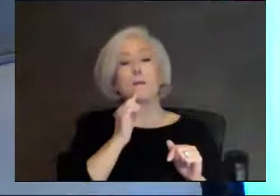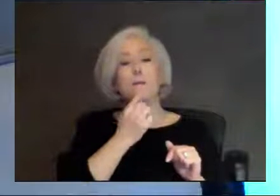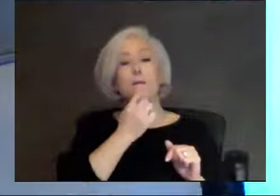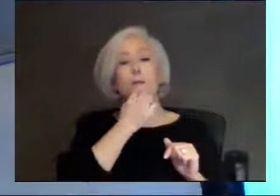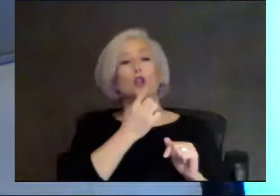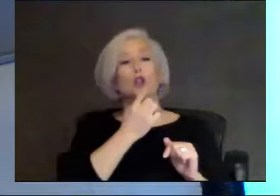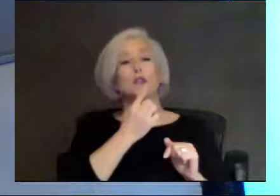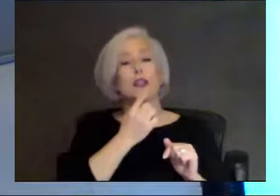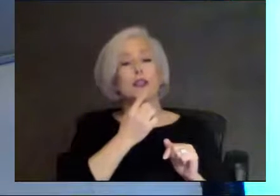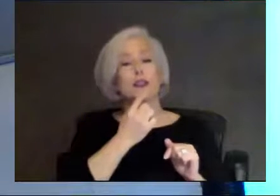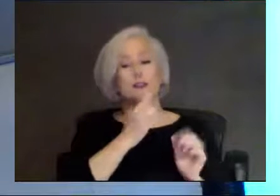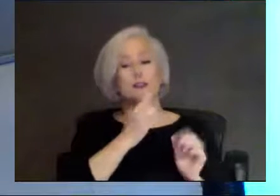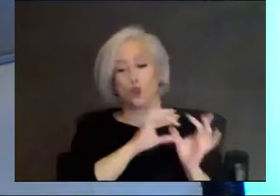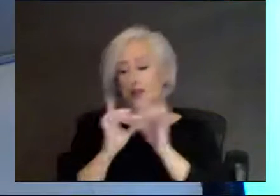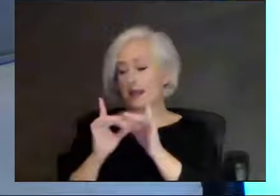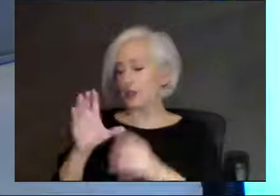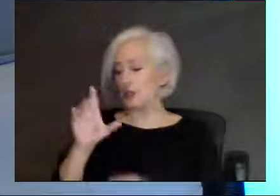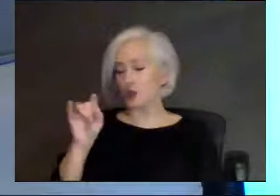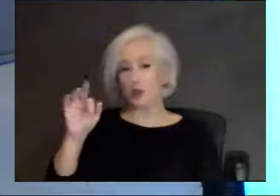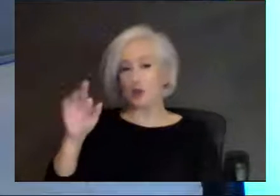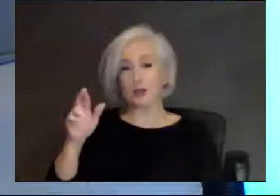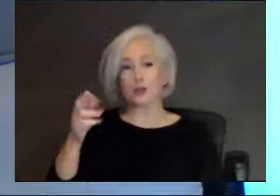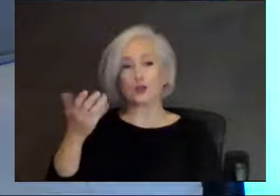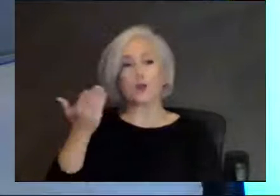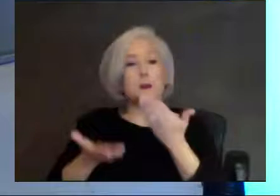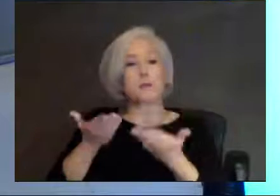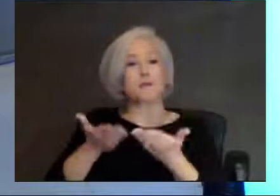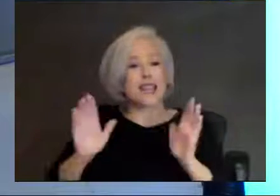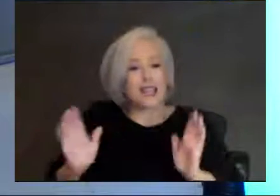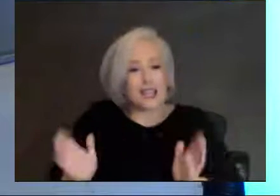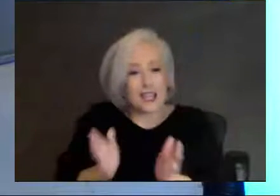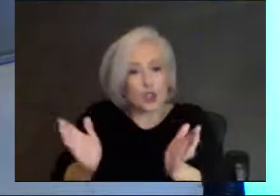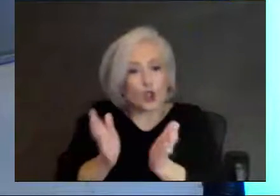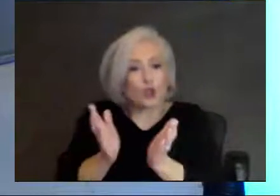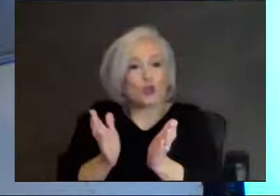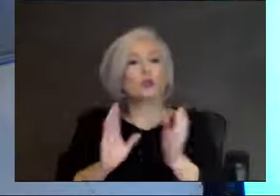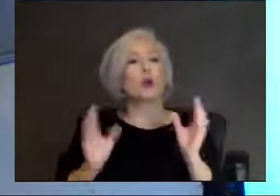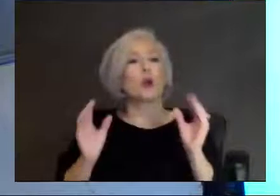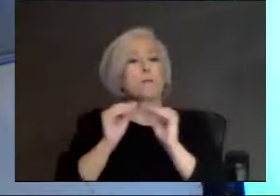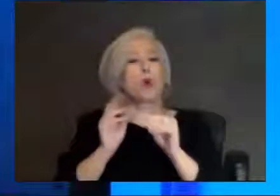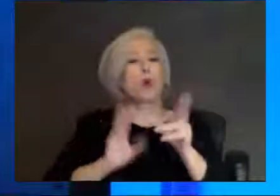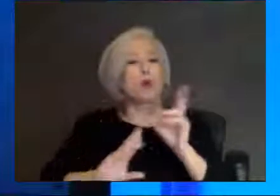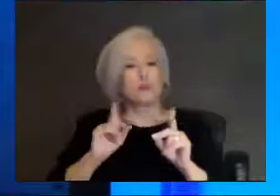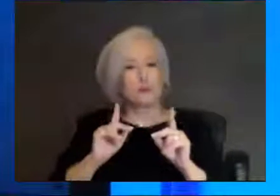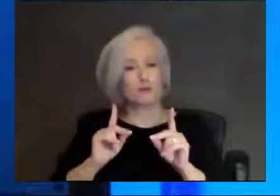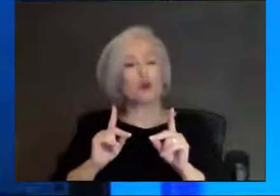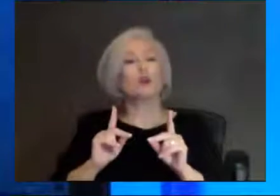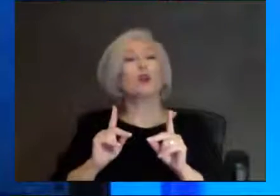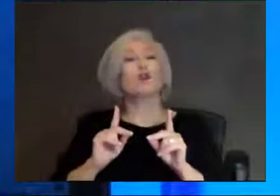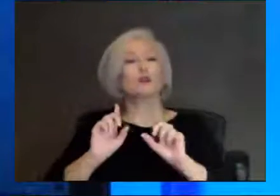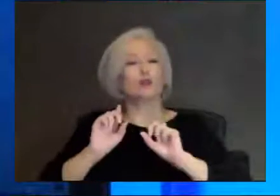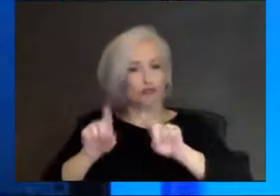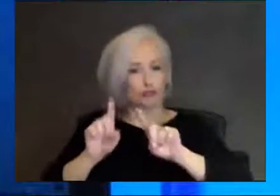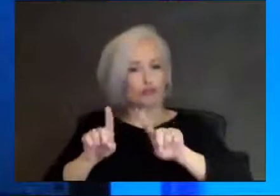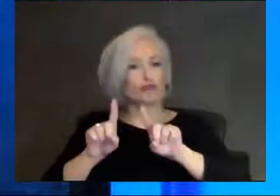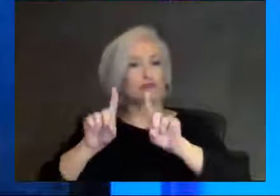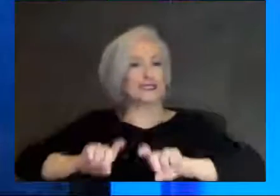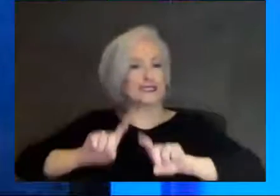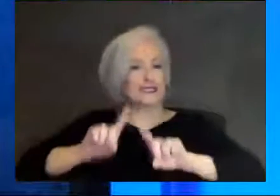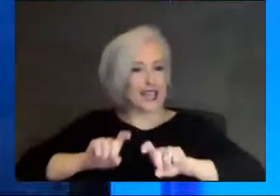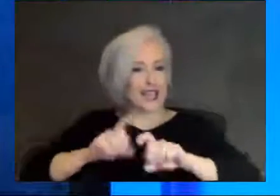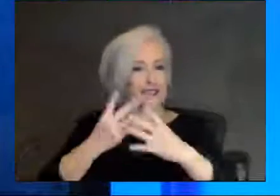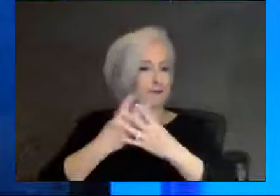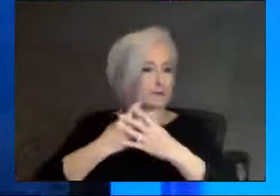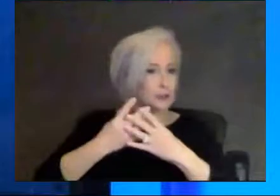may prompt more people to get screened and diagnosed earlier? Yeah, I think that's my whole hope,